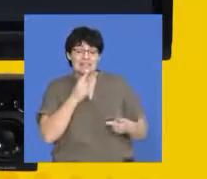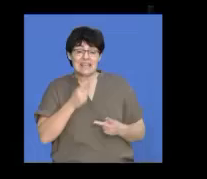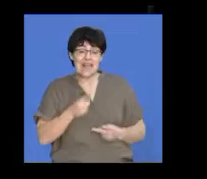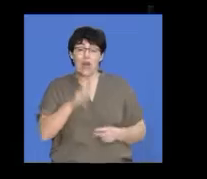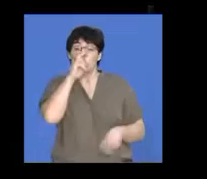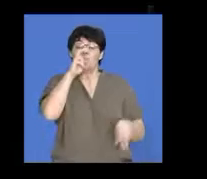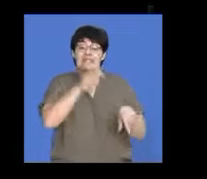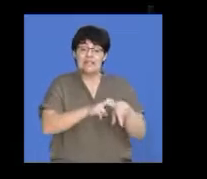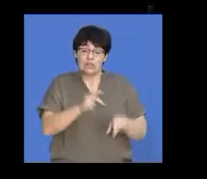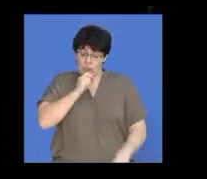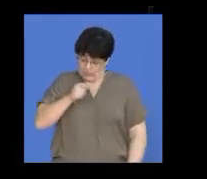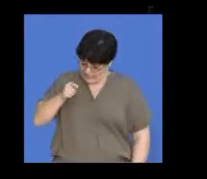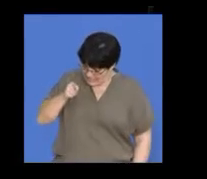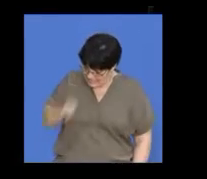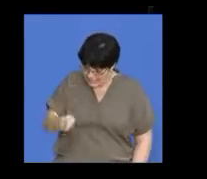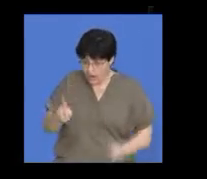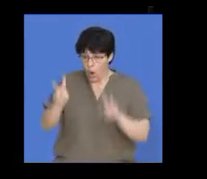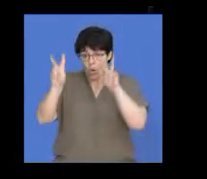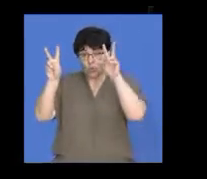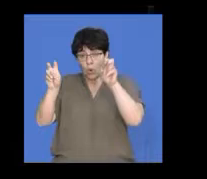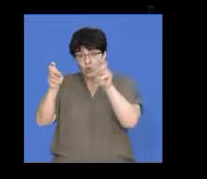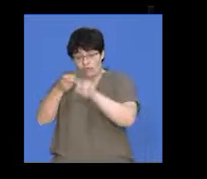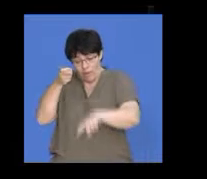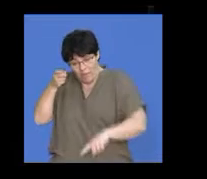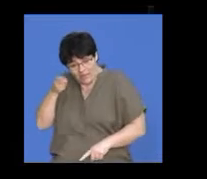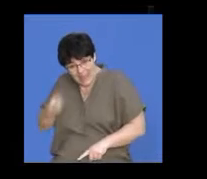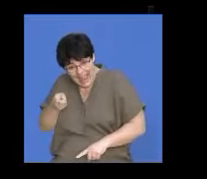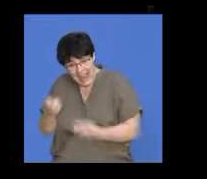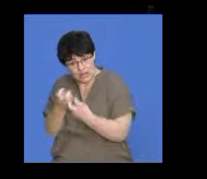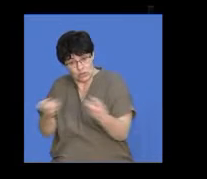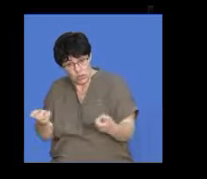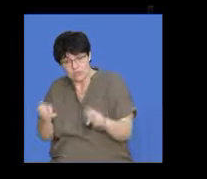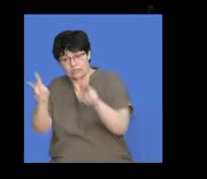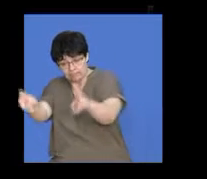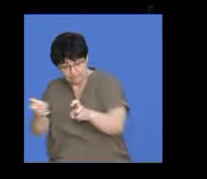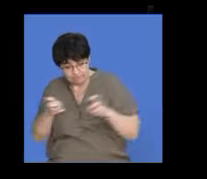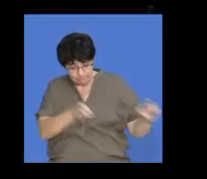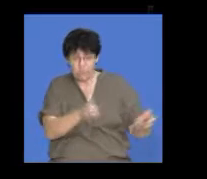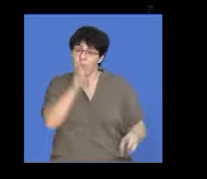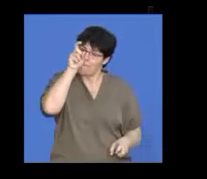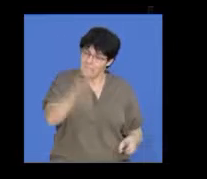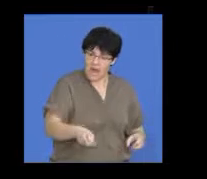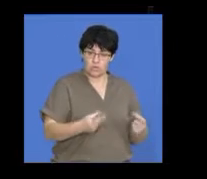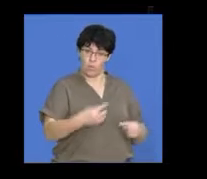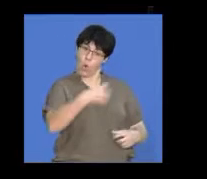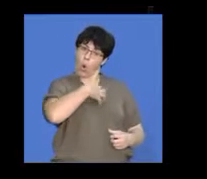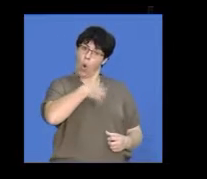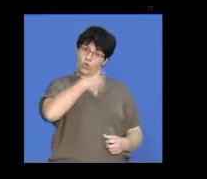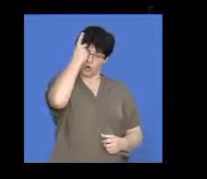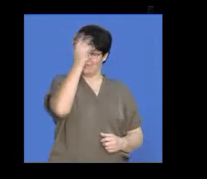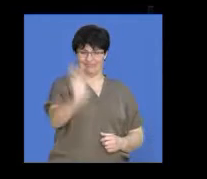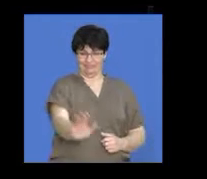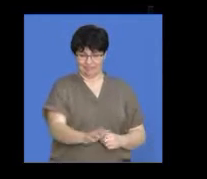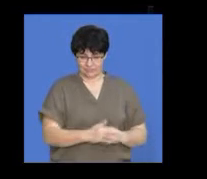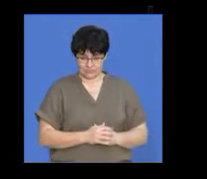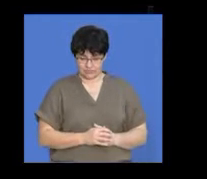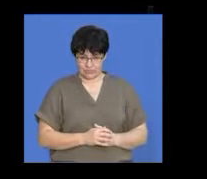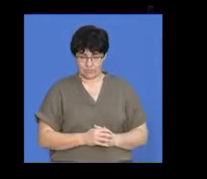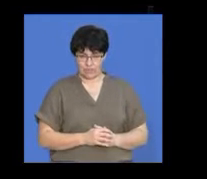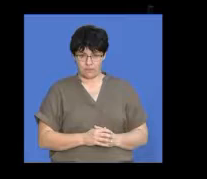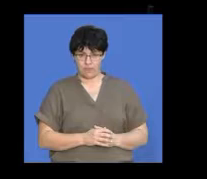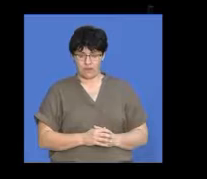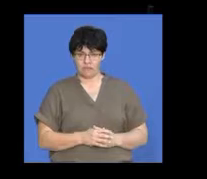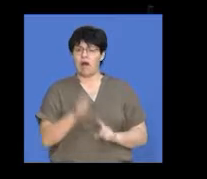need to use 2 quotes from the source, that is what you have to do. Okay, now if you look